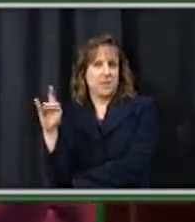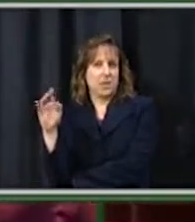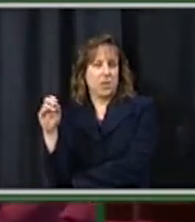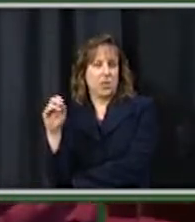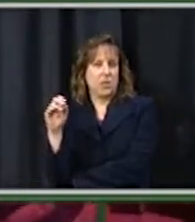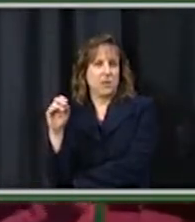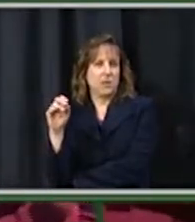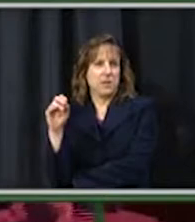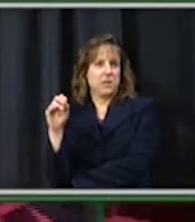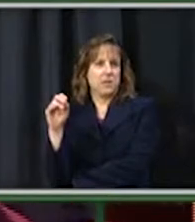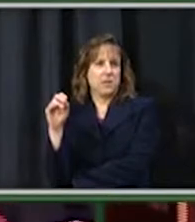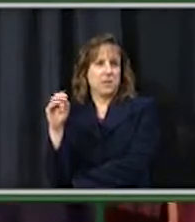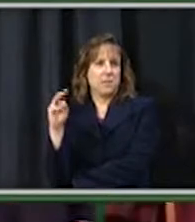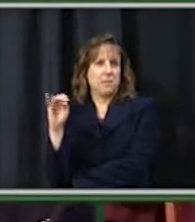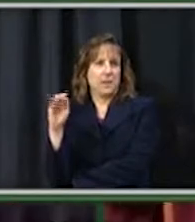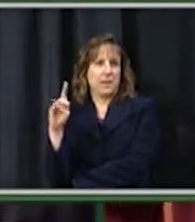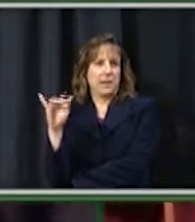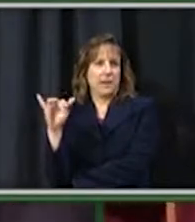Nikki Williams.